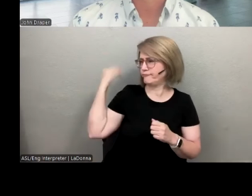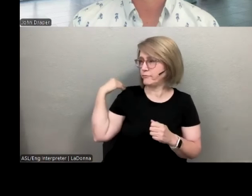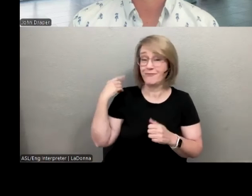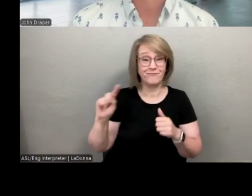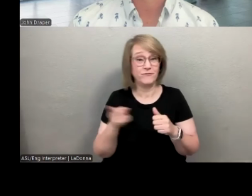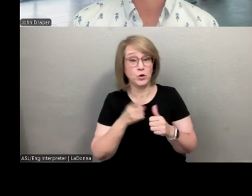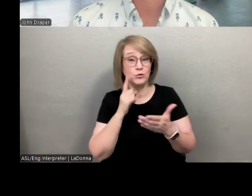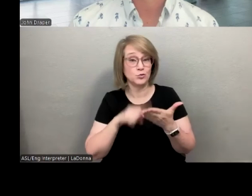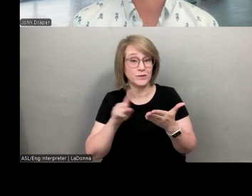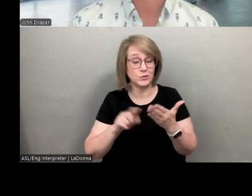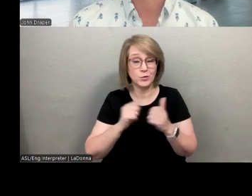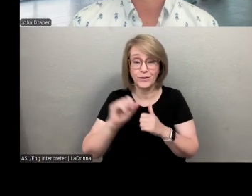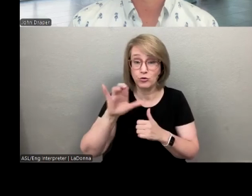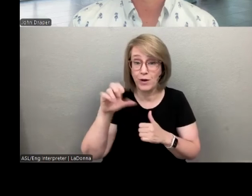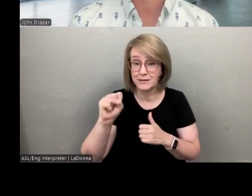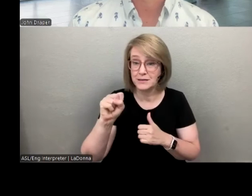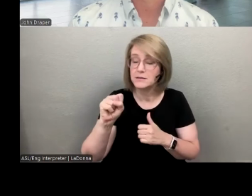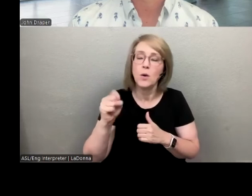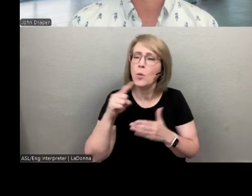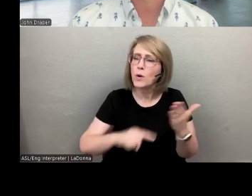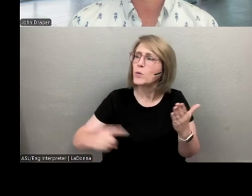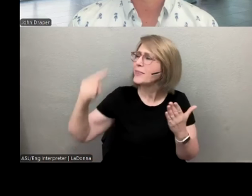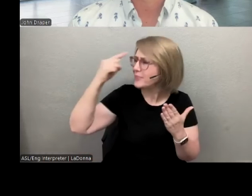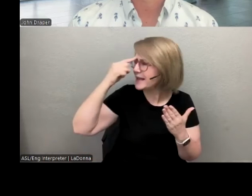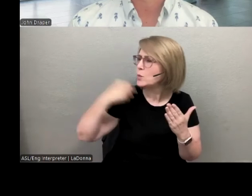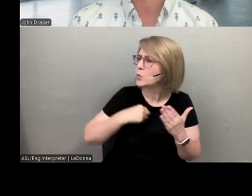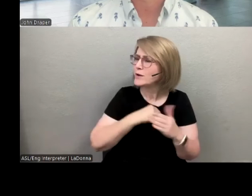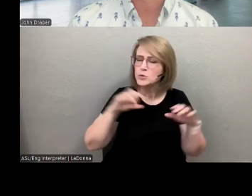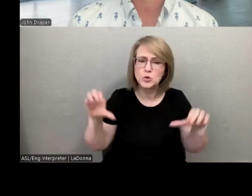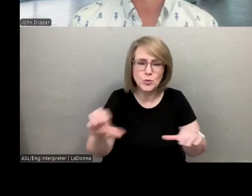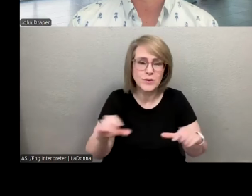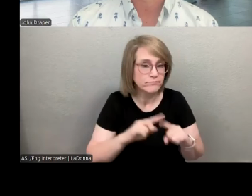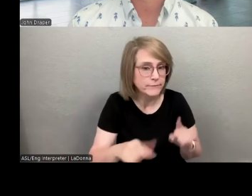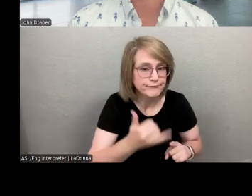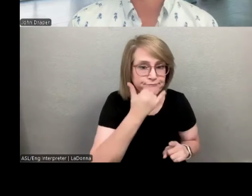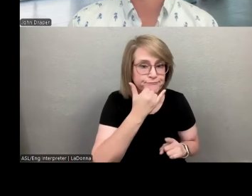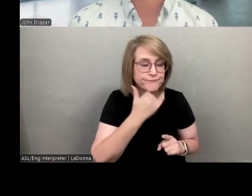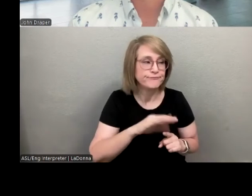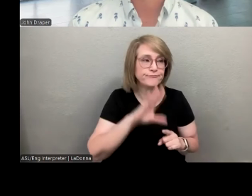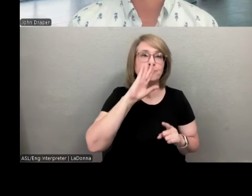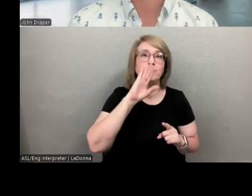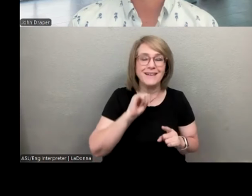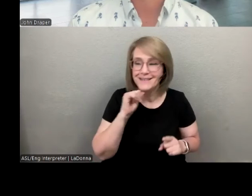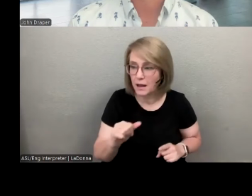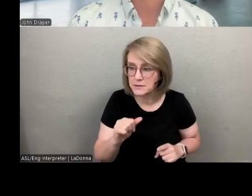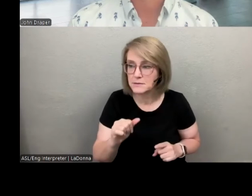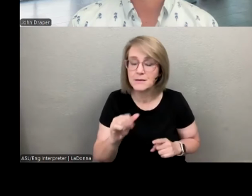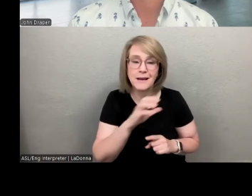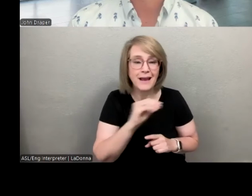the things that we think we're doing in crisis calls that we're not, we'd also like to start to know at scale,